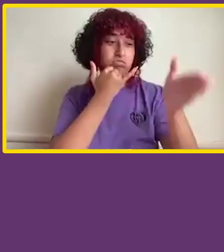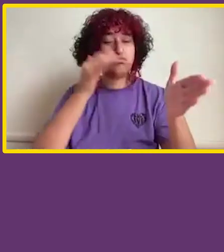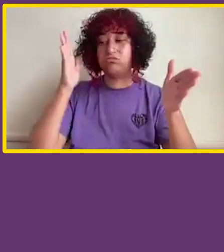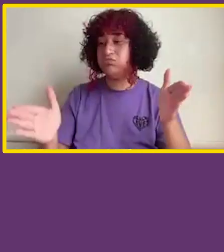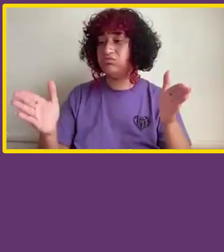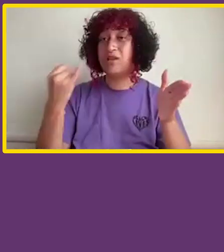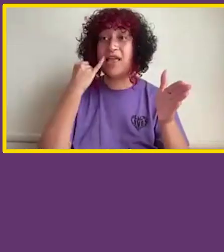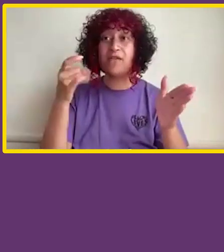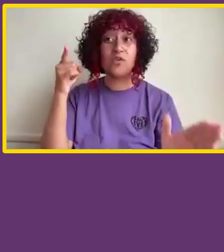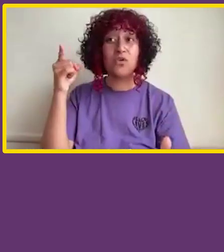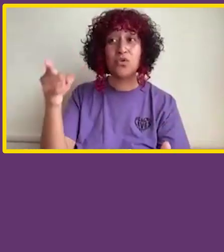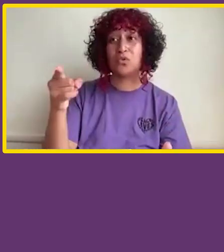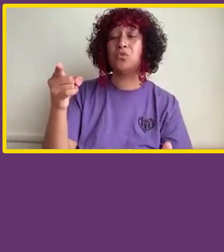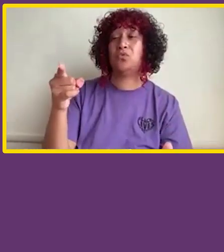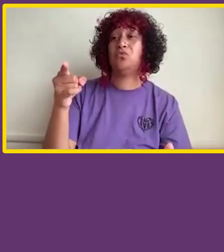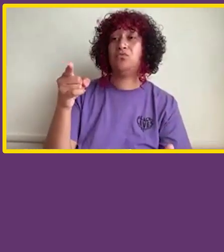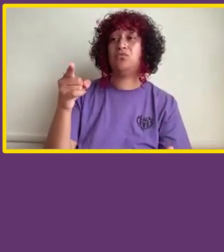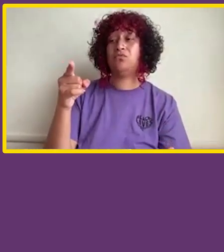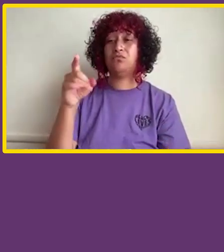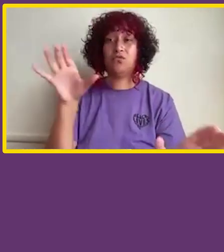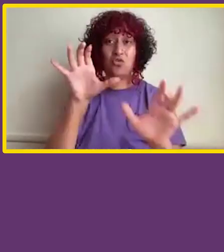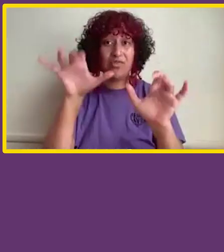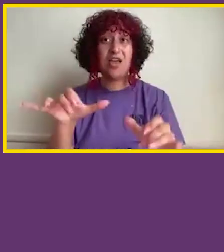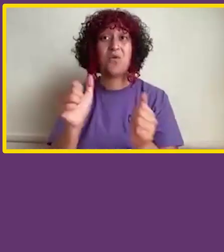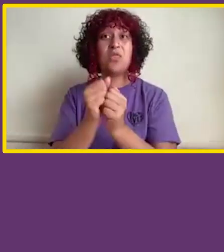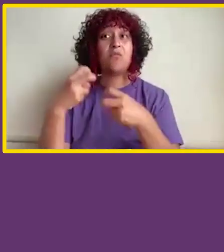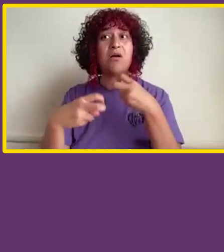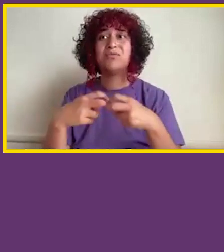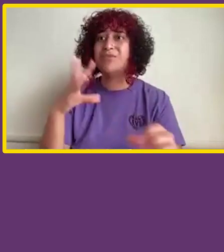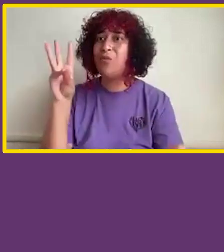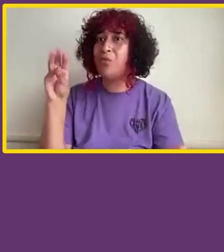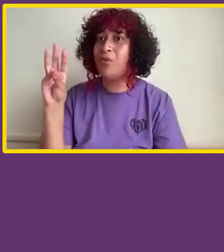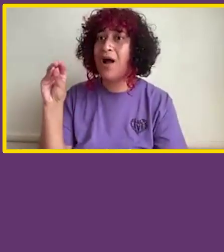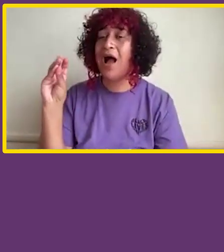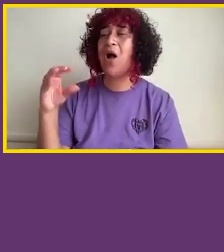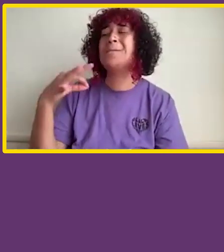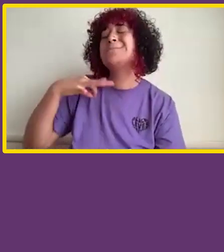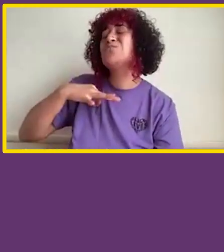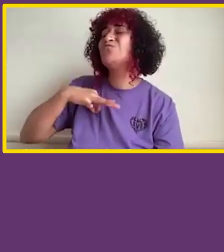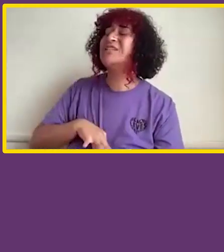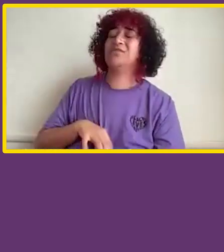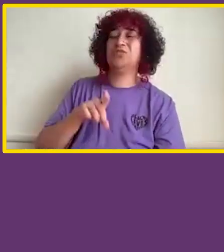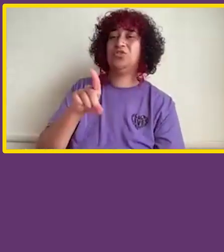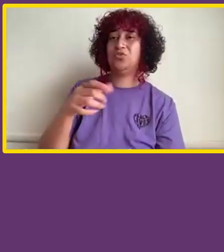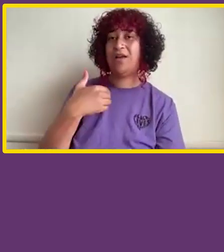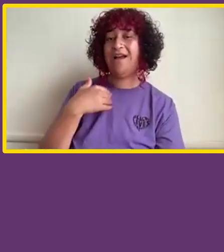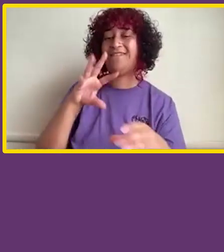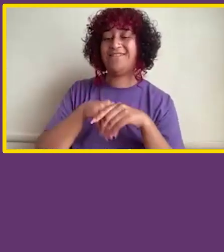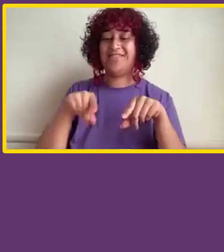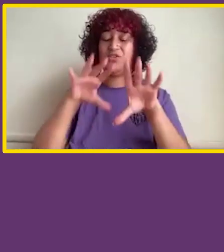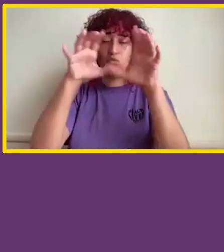on an issue, wow, what fantastic privilege you have in this